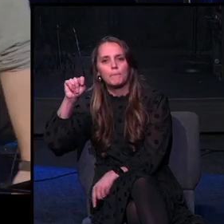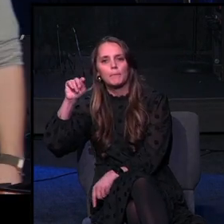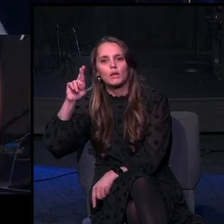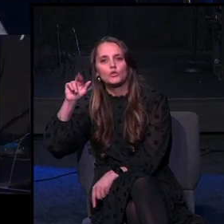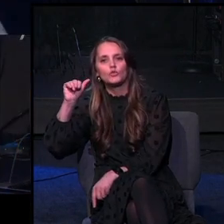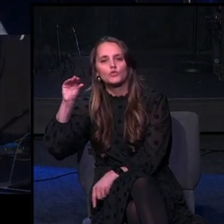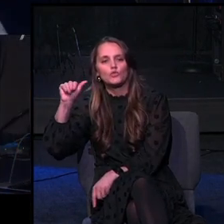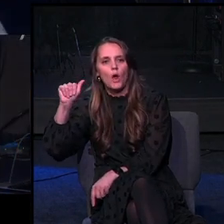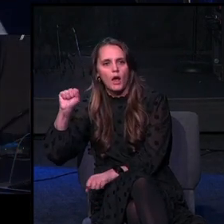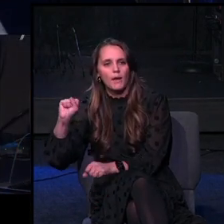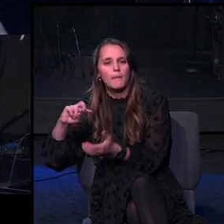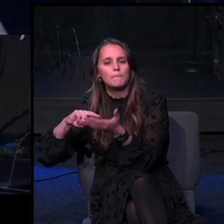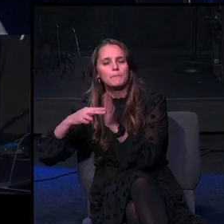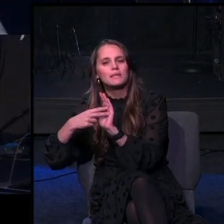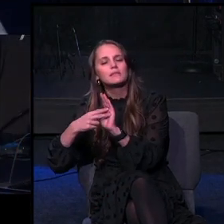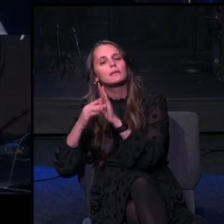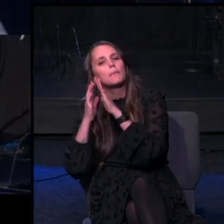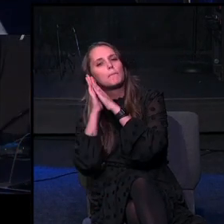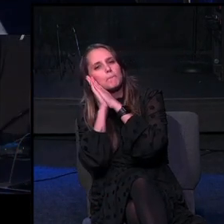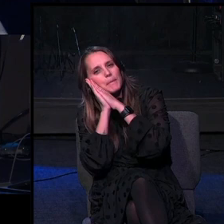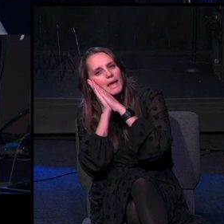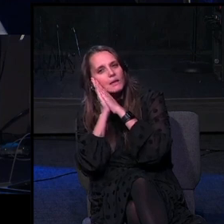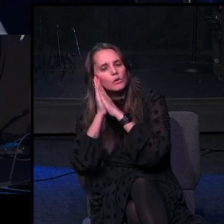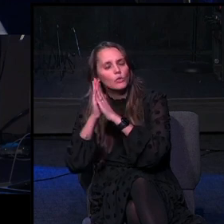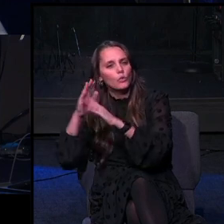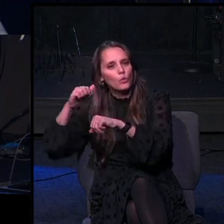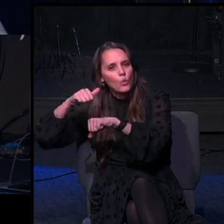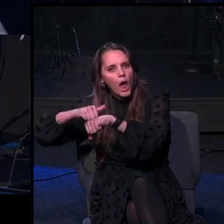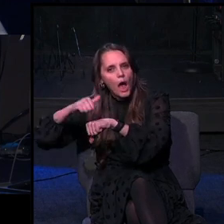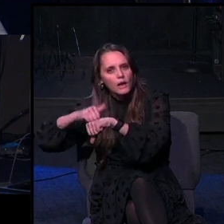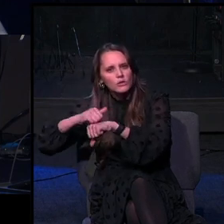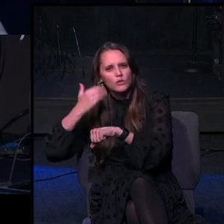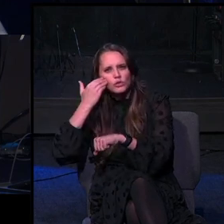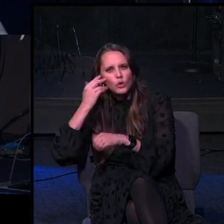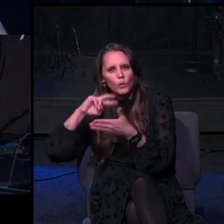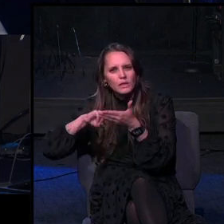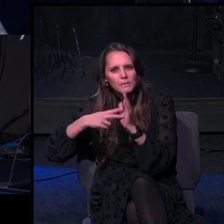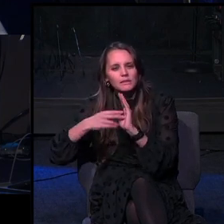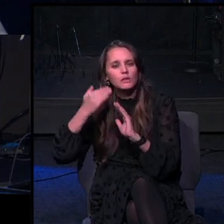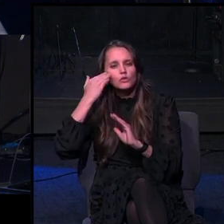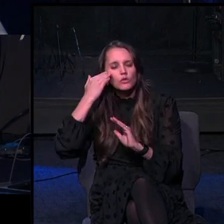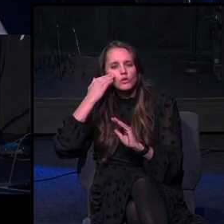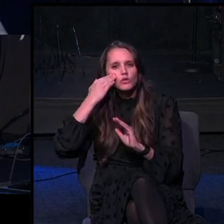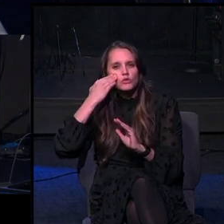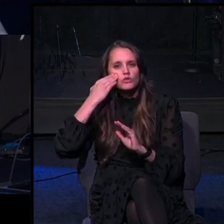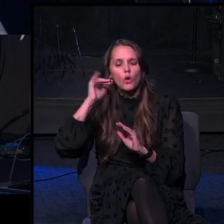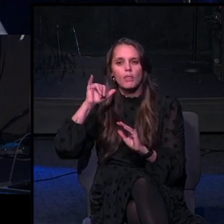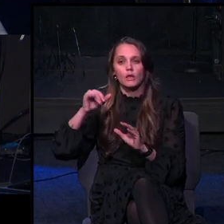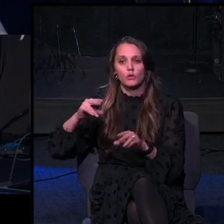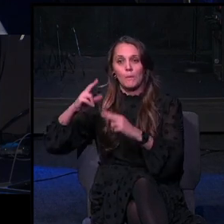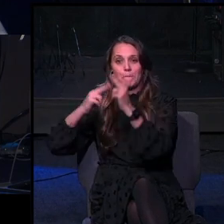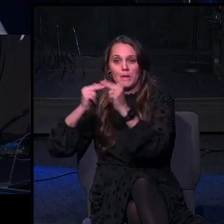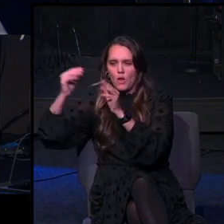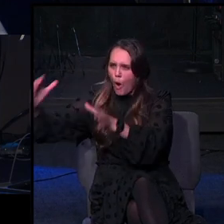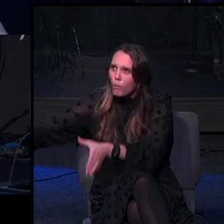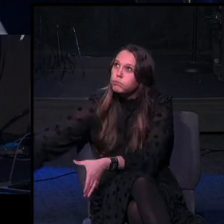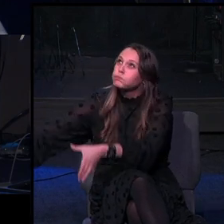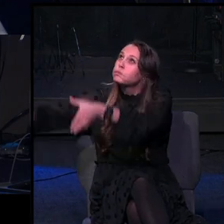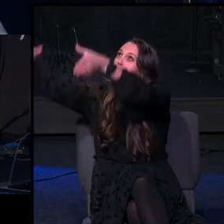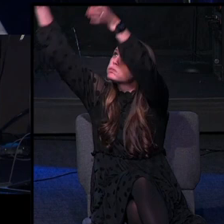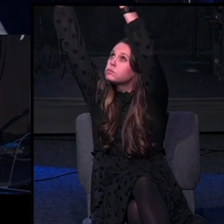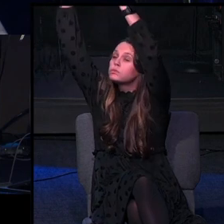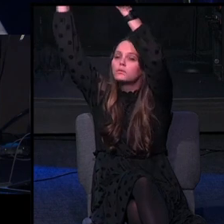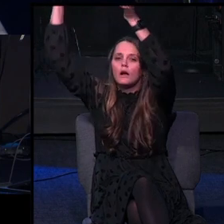bedrock. You know what bedrock is? Bedrock is like when you're building a skyscraper, you drill down deep into the ground and you